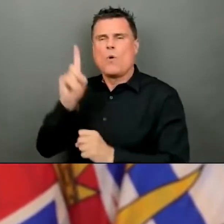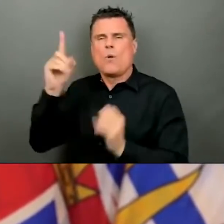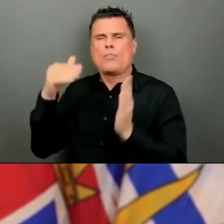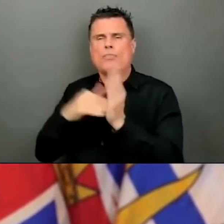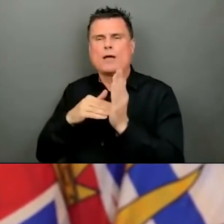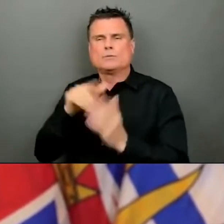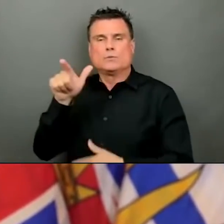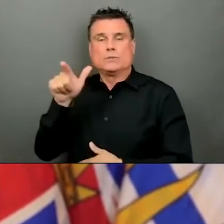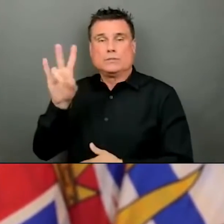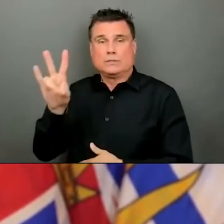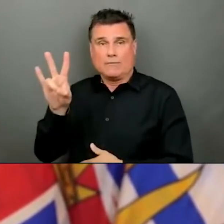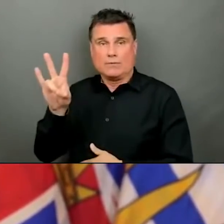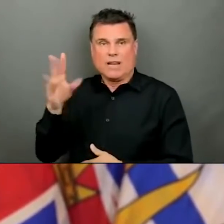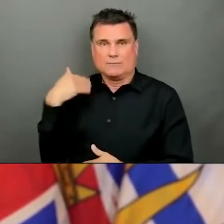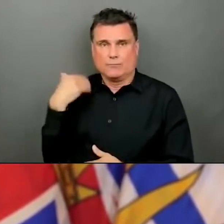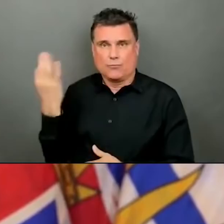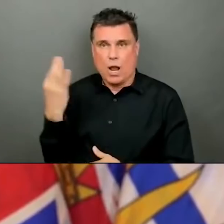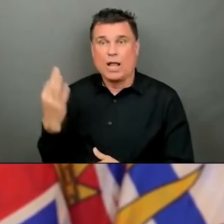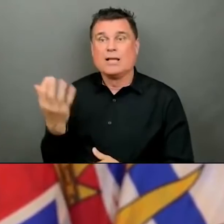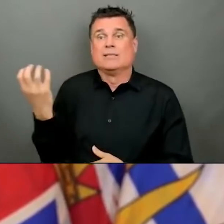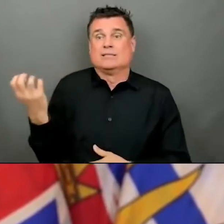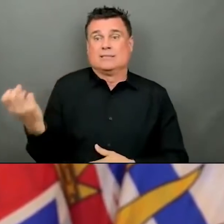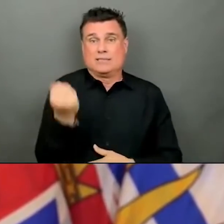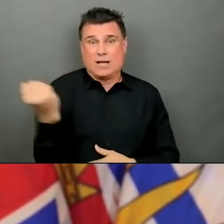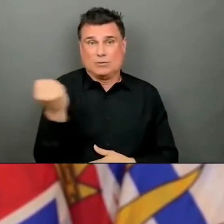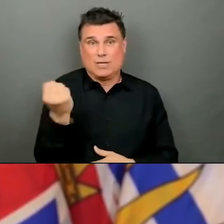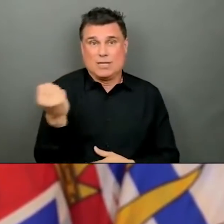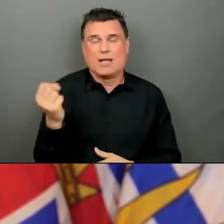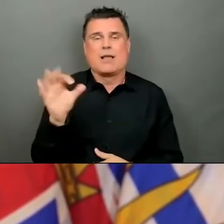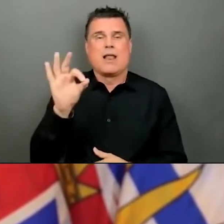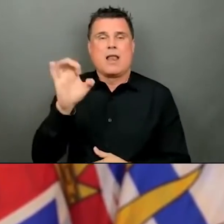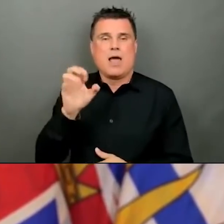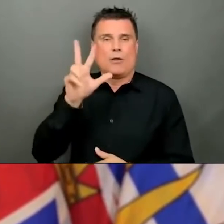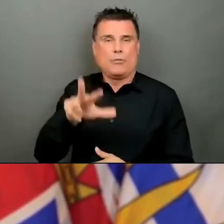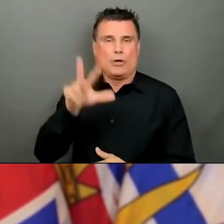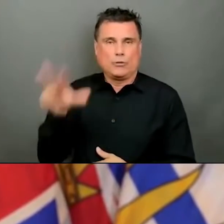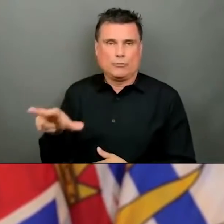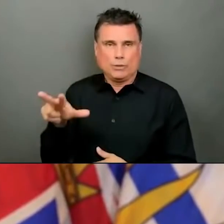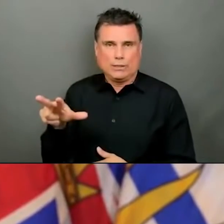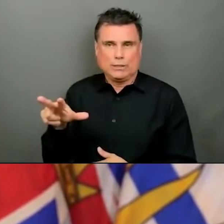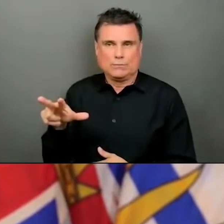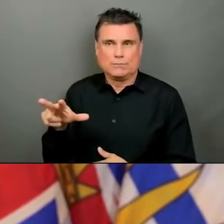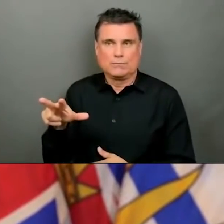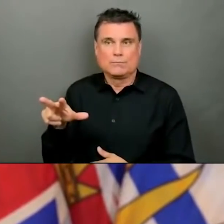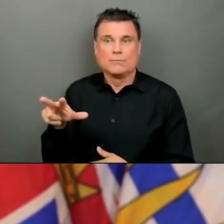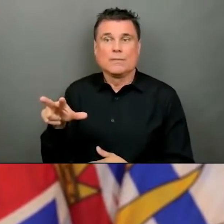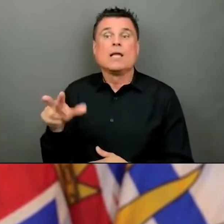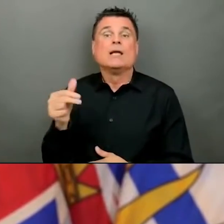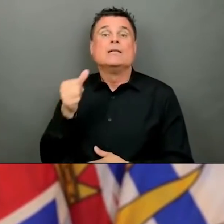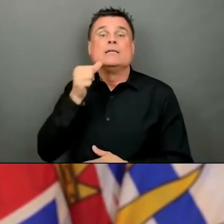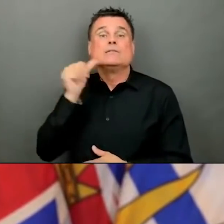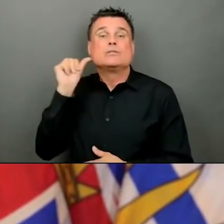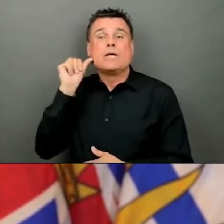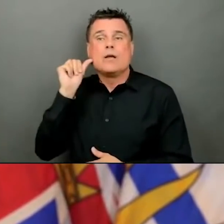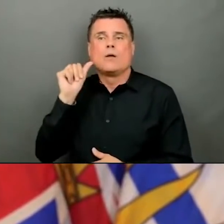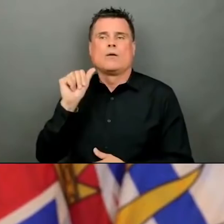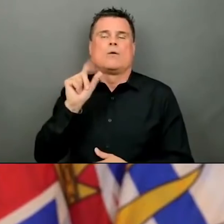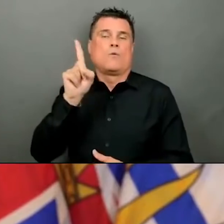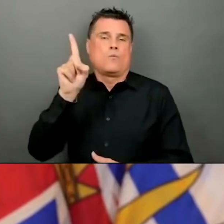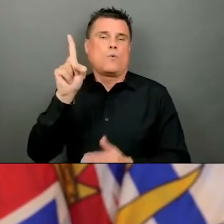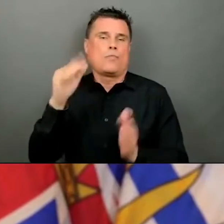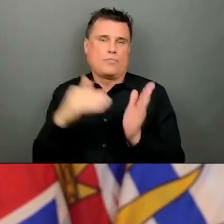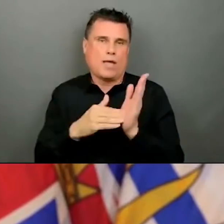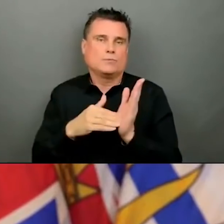additional 933 cases, and in the last 24 hours, 1,000 new people diagnosed with COVID-19 in